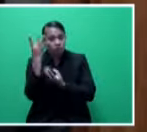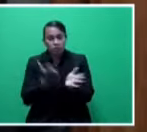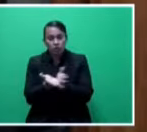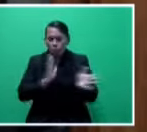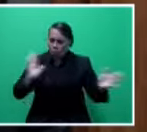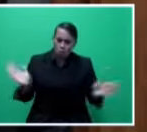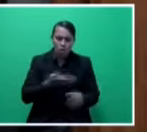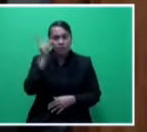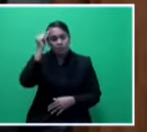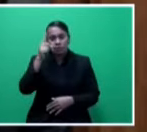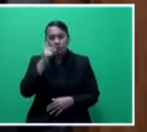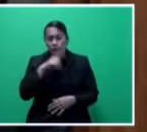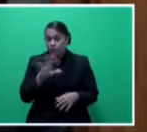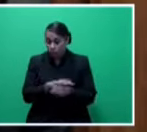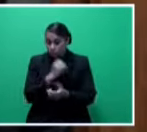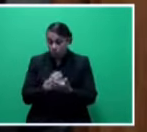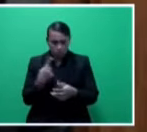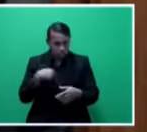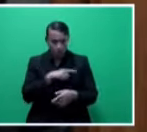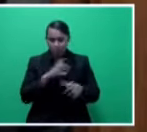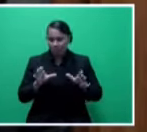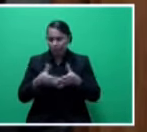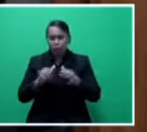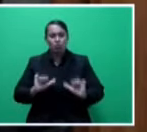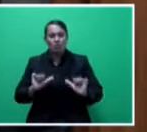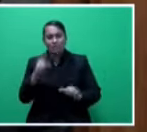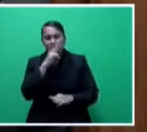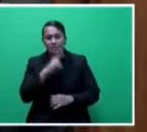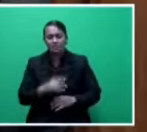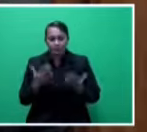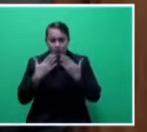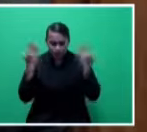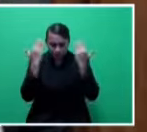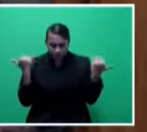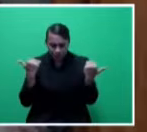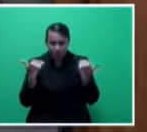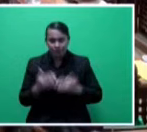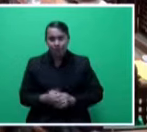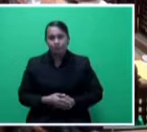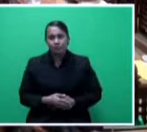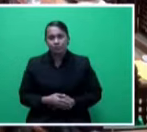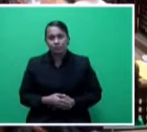make sure that we can keep our people as safe as possible. Thank you, Mr. Speaker, sir. I thank the